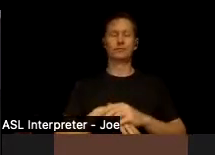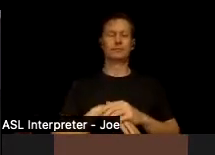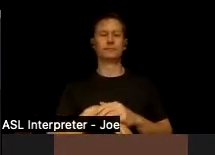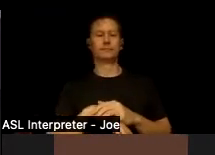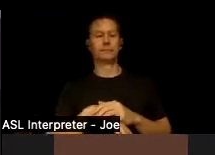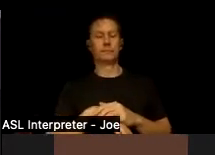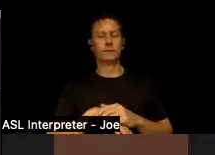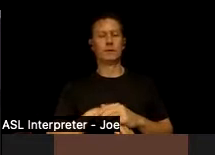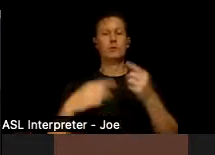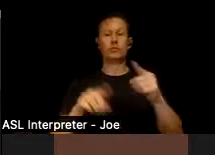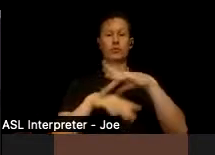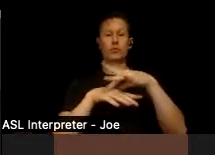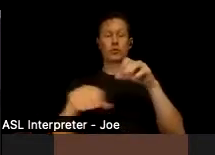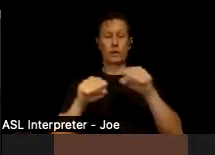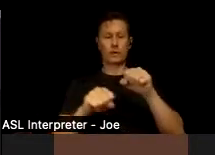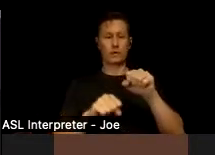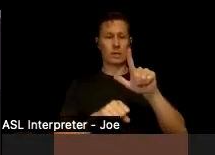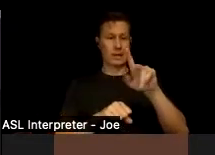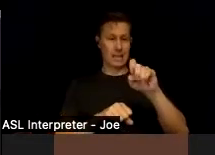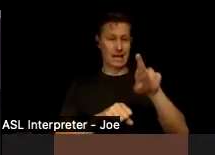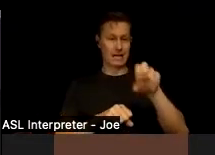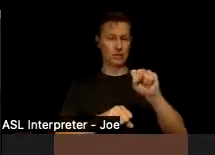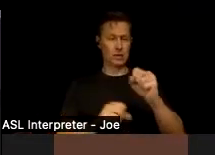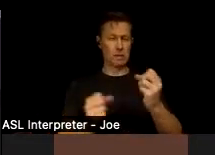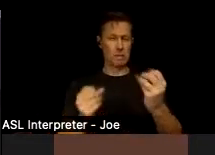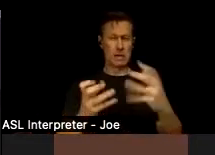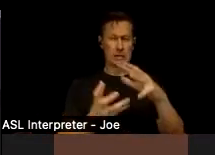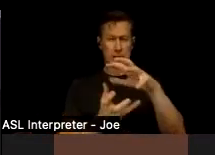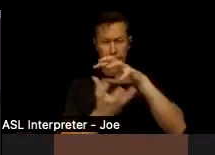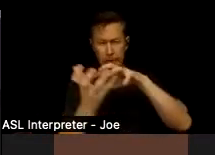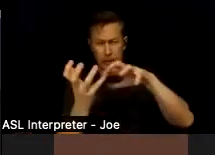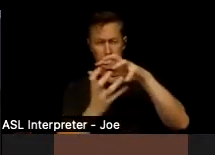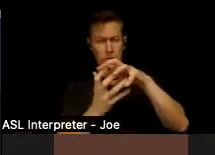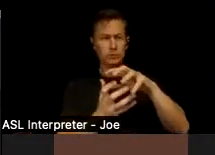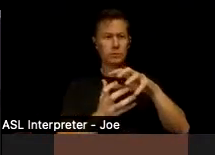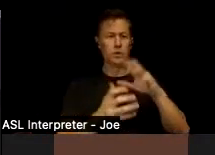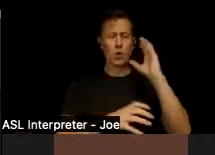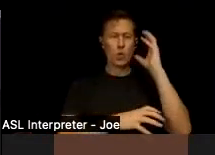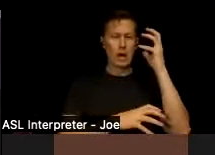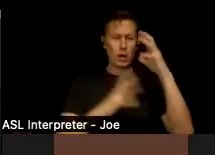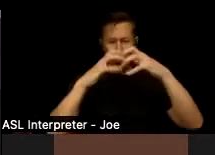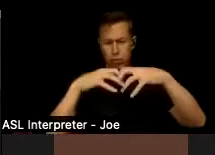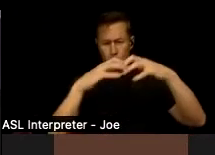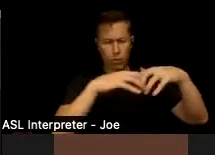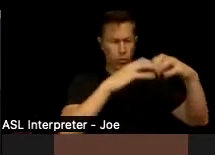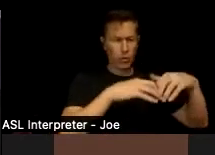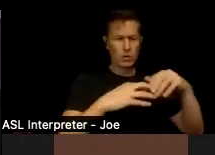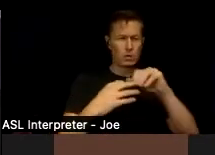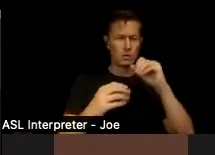earthquake, there was a lot of confusion. Radio systems went down. We did not hear a lot of information coming